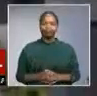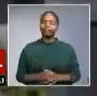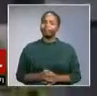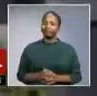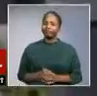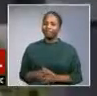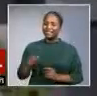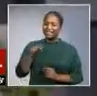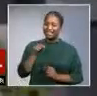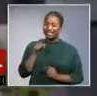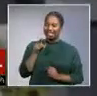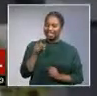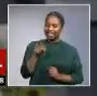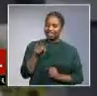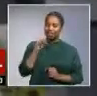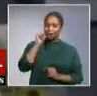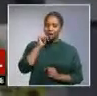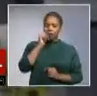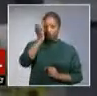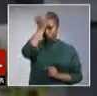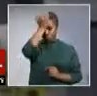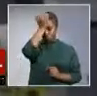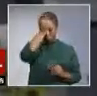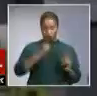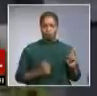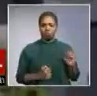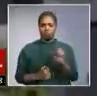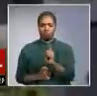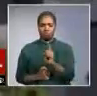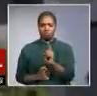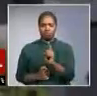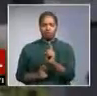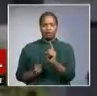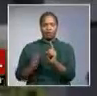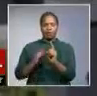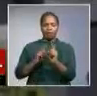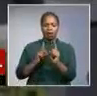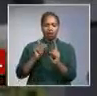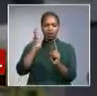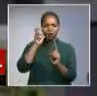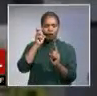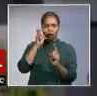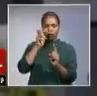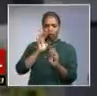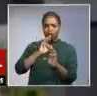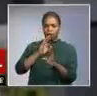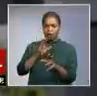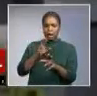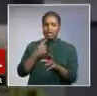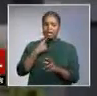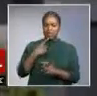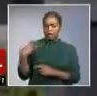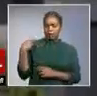that conversation, says Mentor, that Jacob Zuma walked into the room. But instead of listening to her report that she'd been offered a cabinet